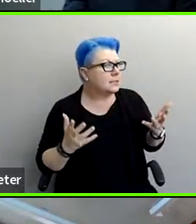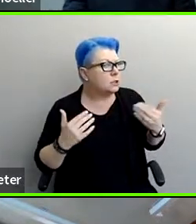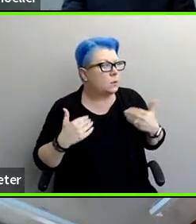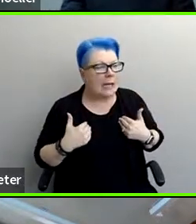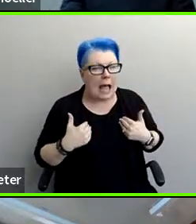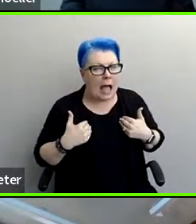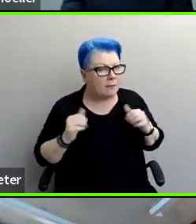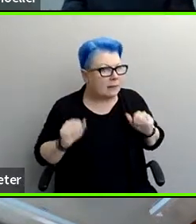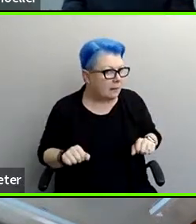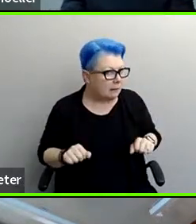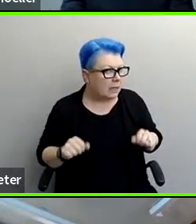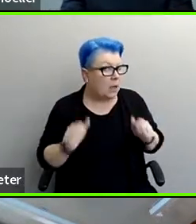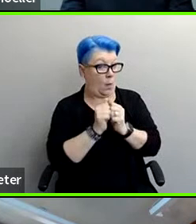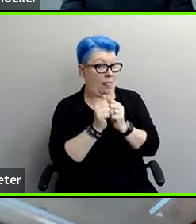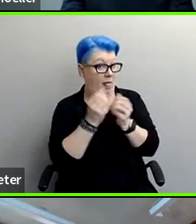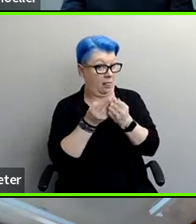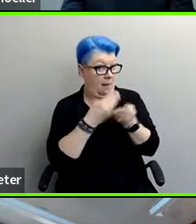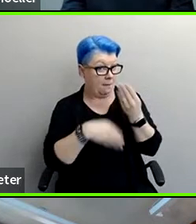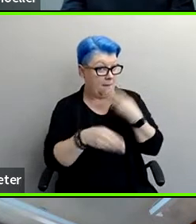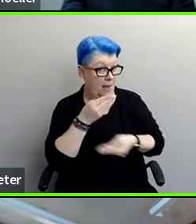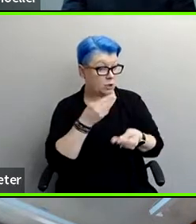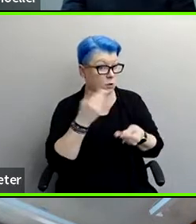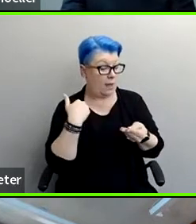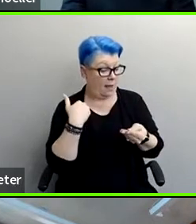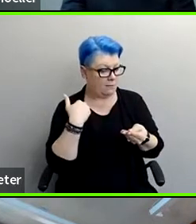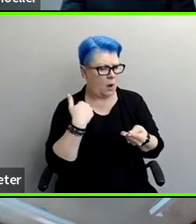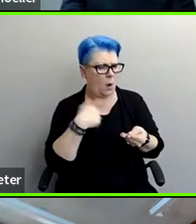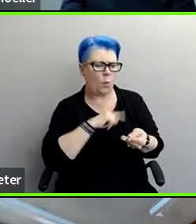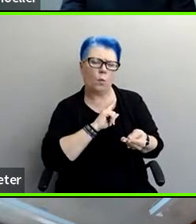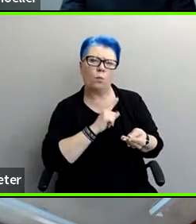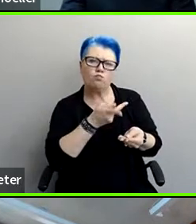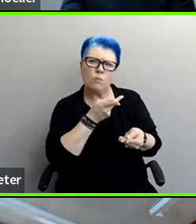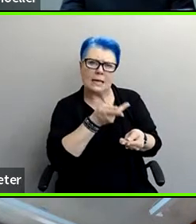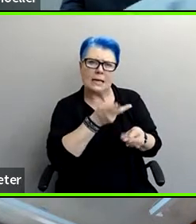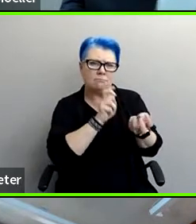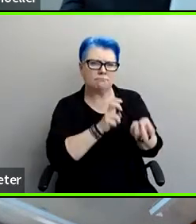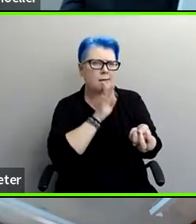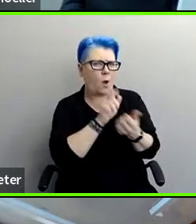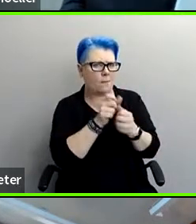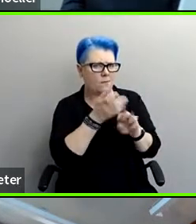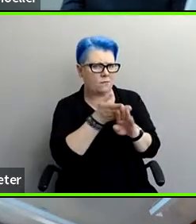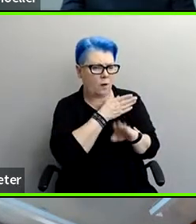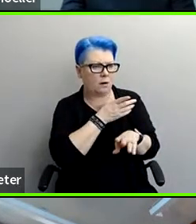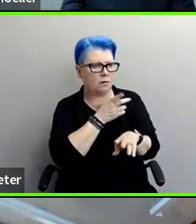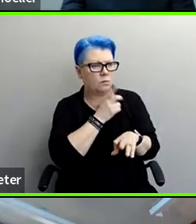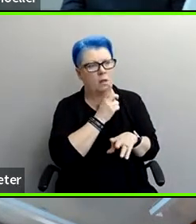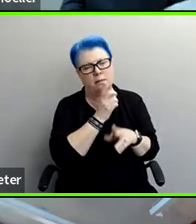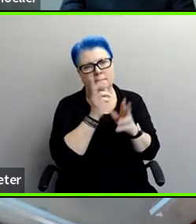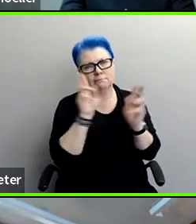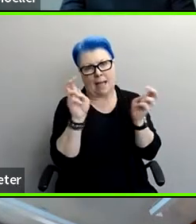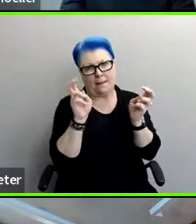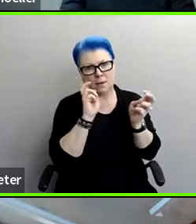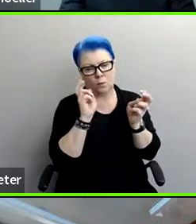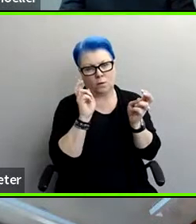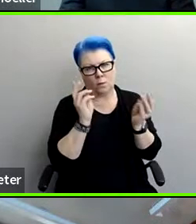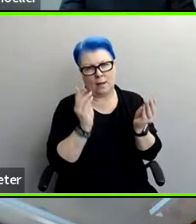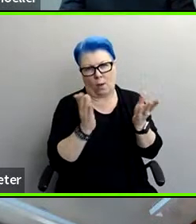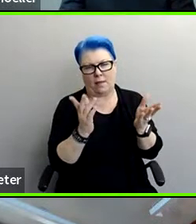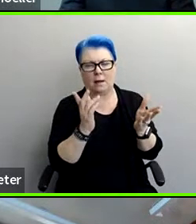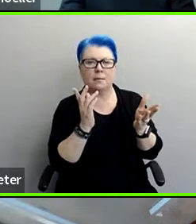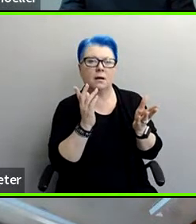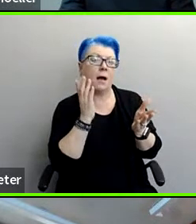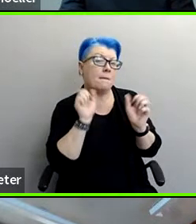with the budget that we have, we had talked before, at least it was brought up before, about the possibility of